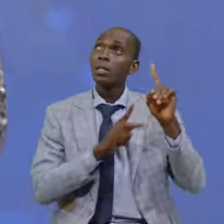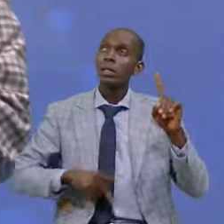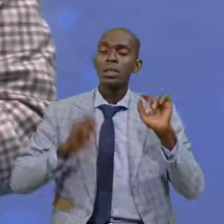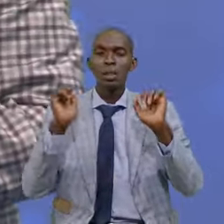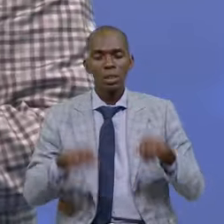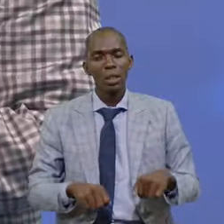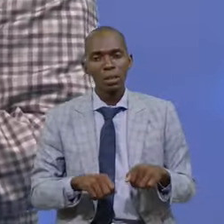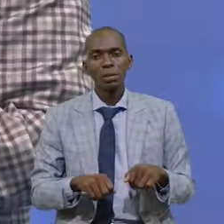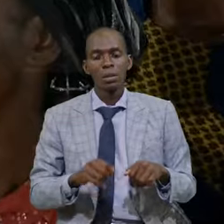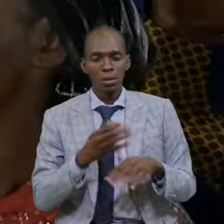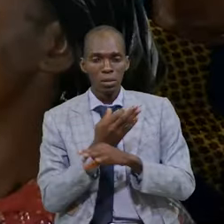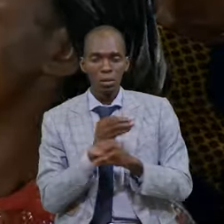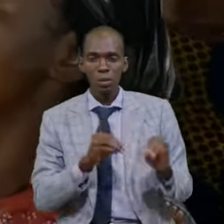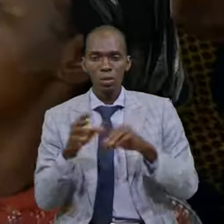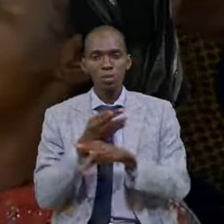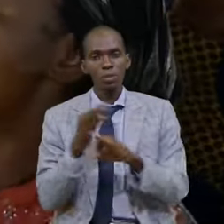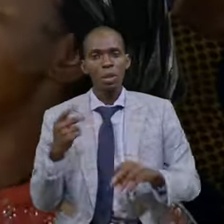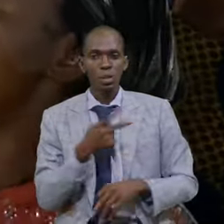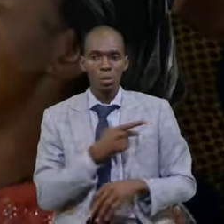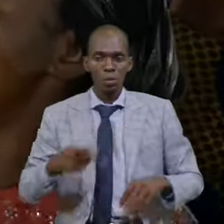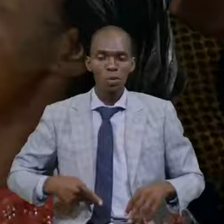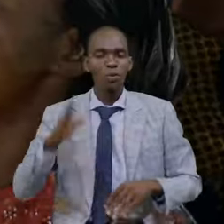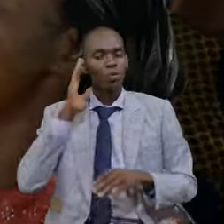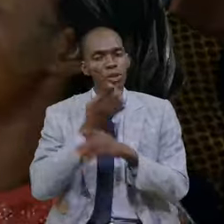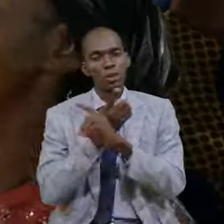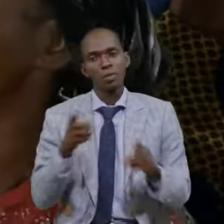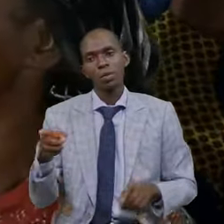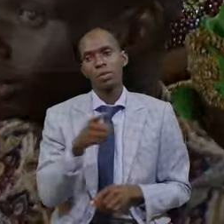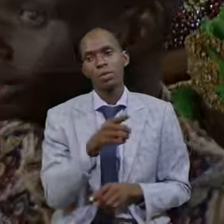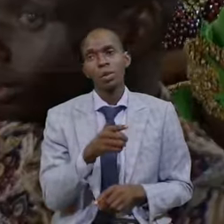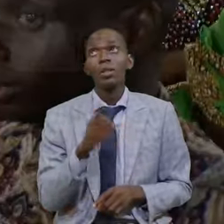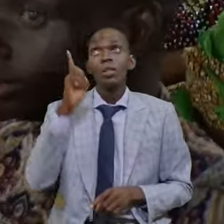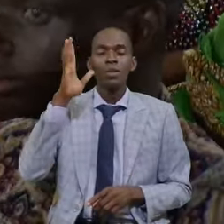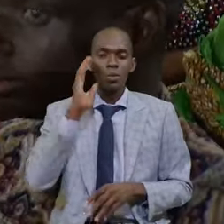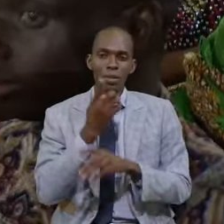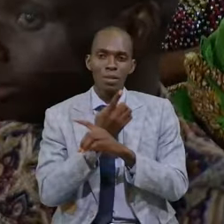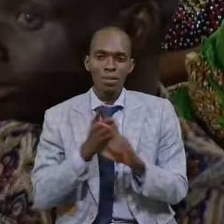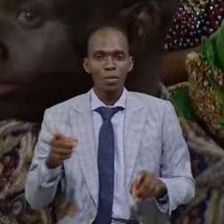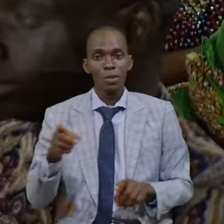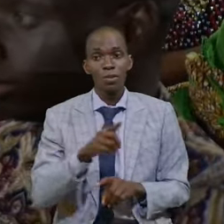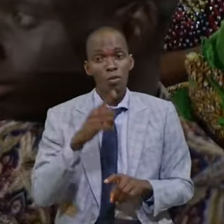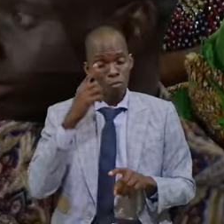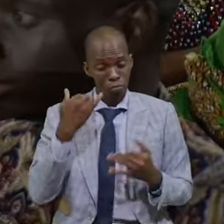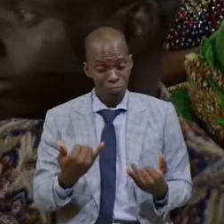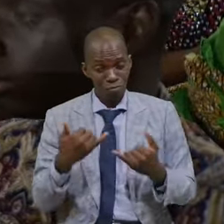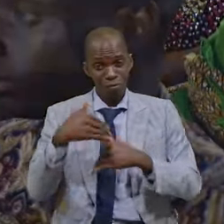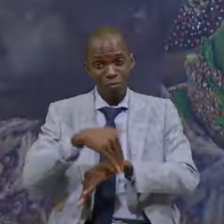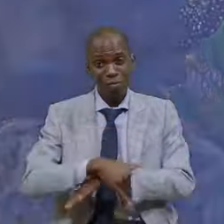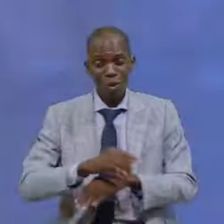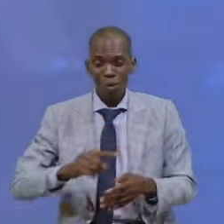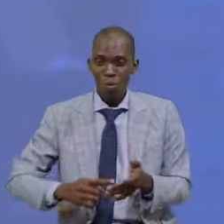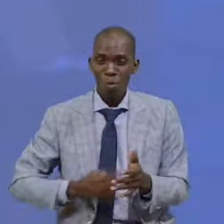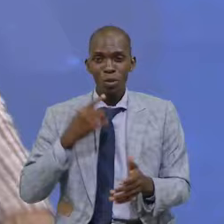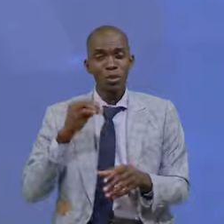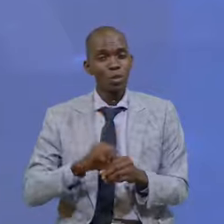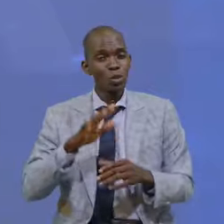that the Prince will deliver you, that he will set you free. For tonight, once in your life, for the